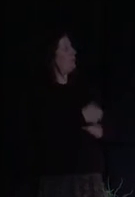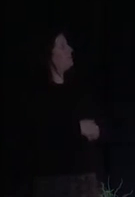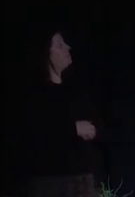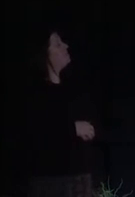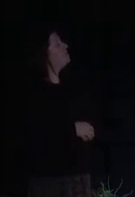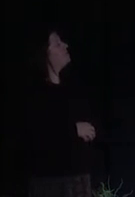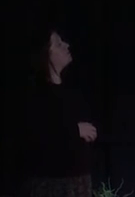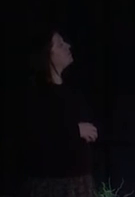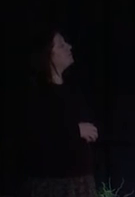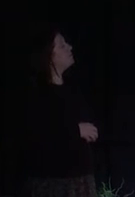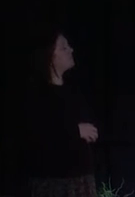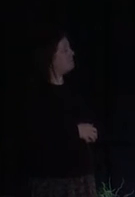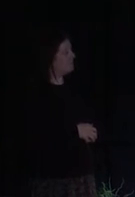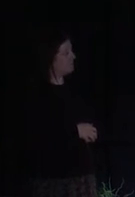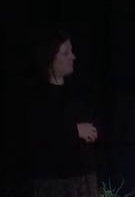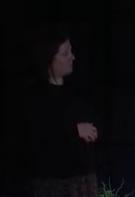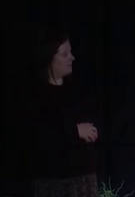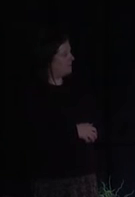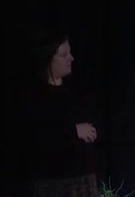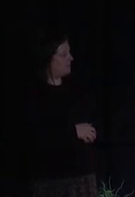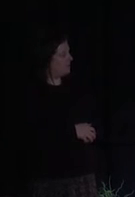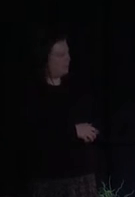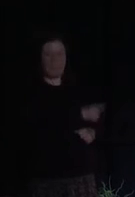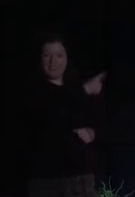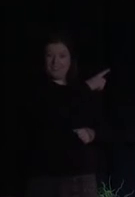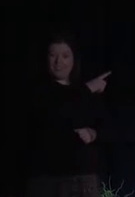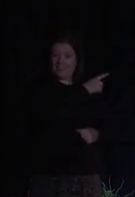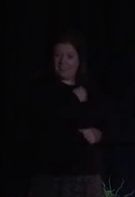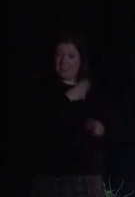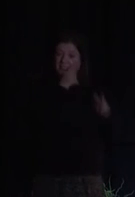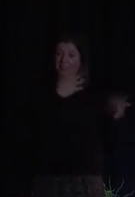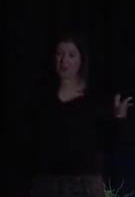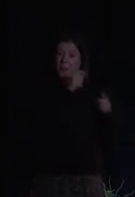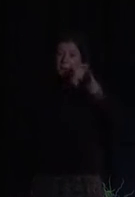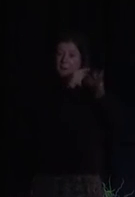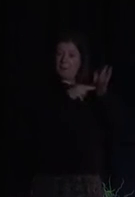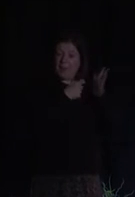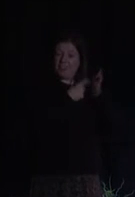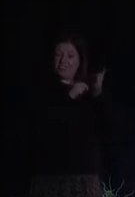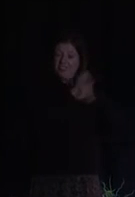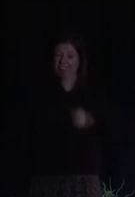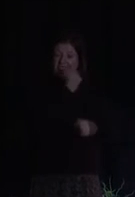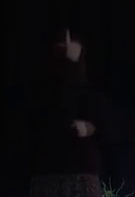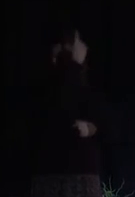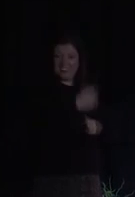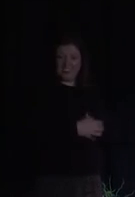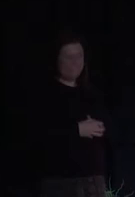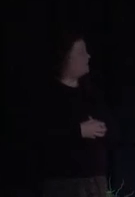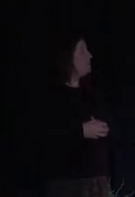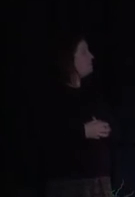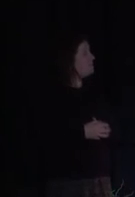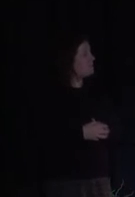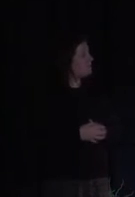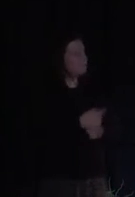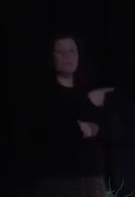this was brilliant to see them in all bizarre places, in Penrith at the Winter Droving. So there they are arriving. If you don't know this act, especially for